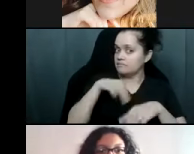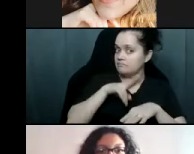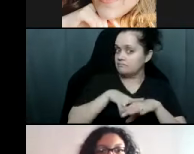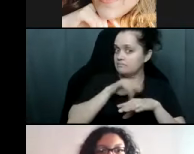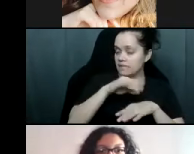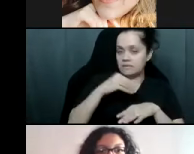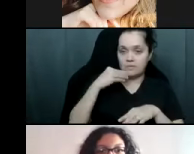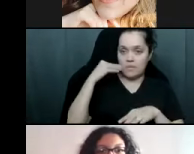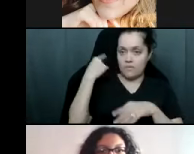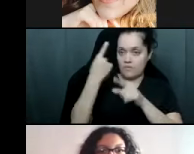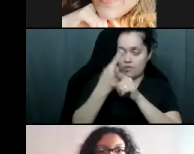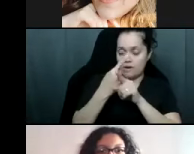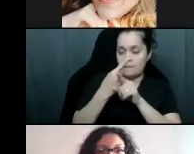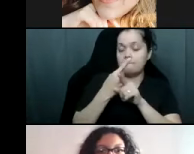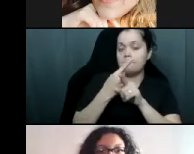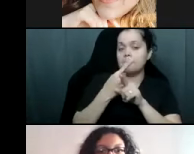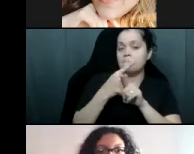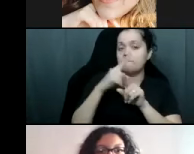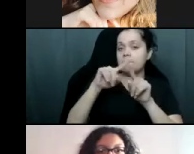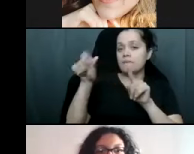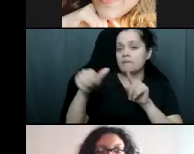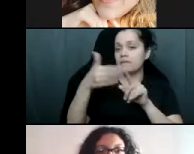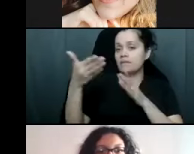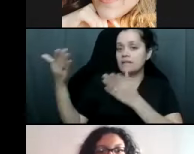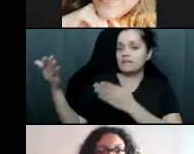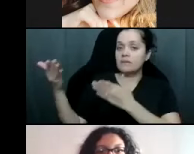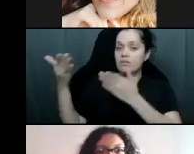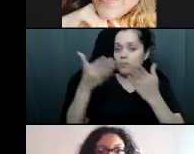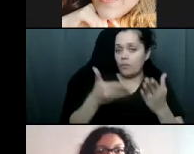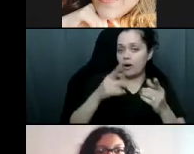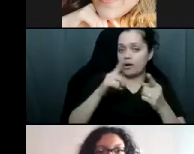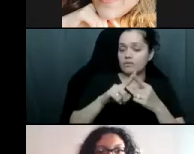Australia. Other things brought to